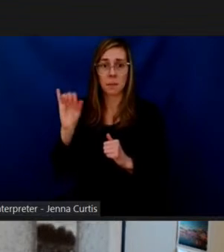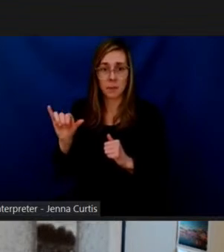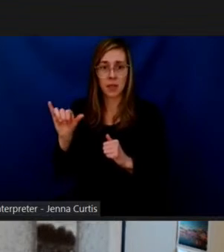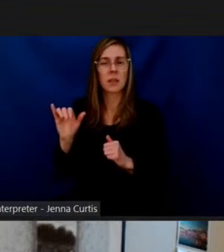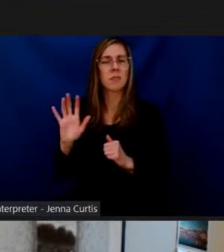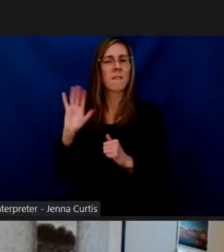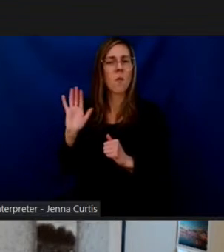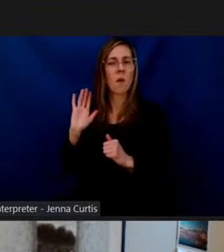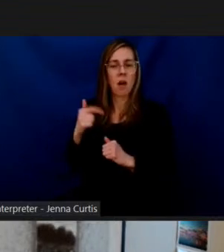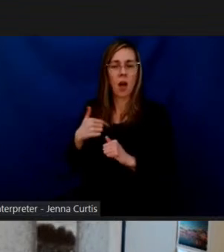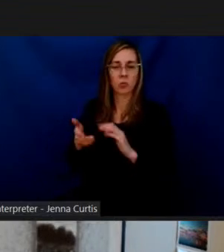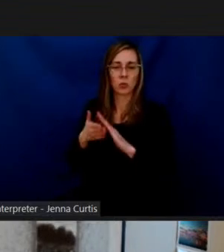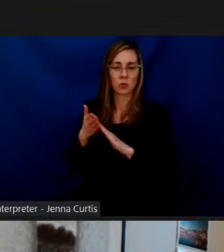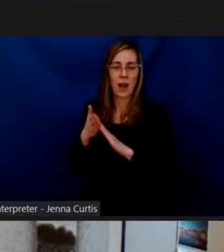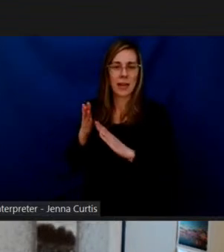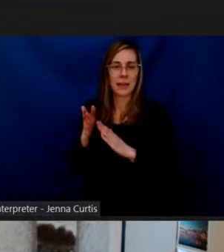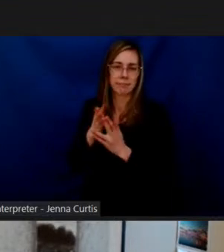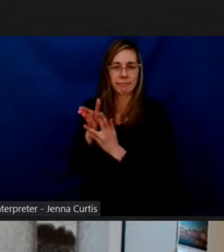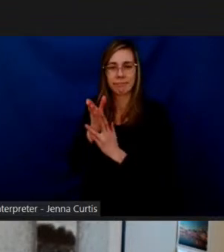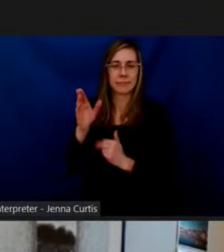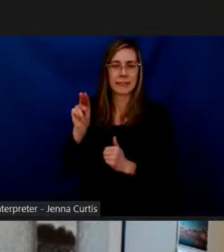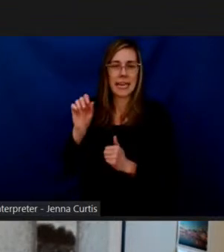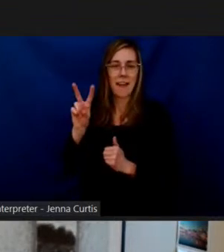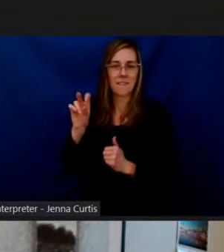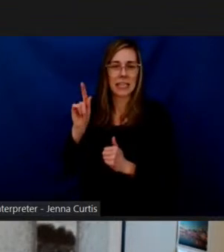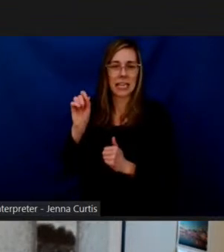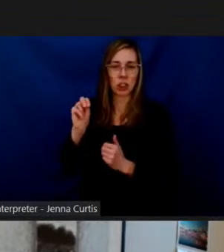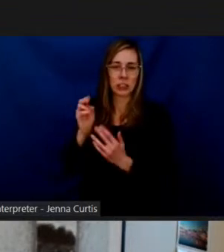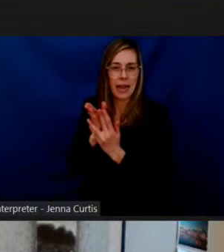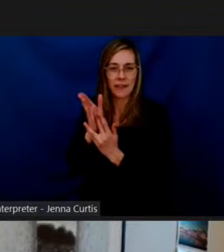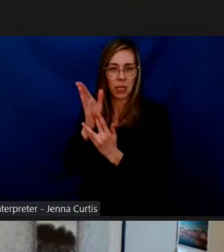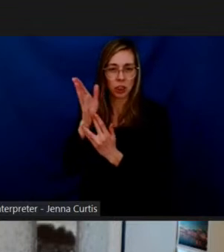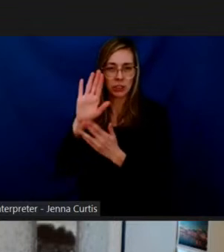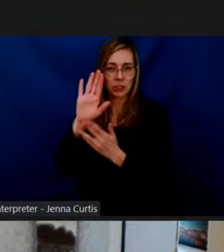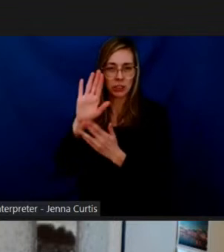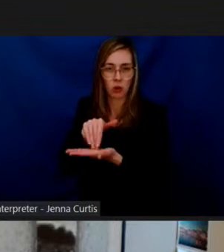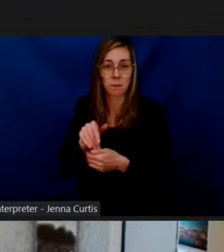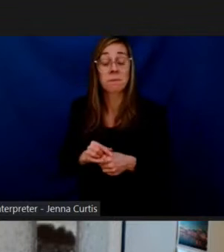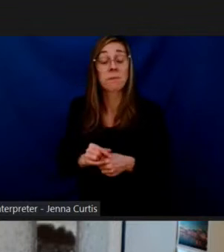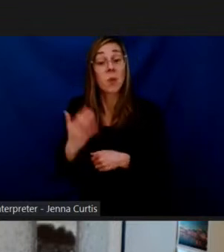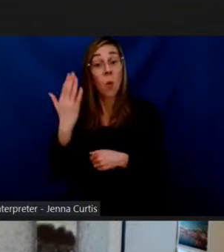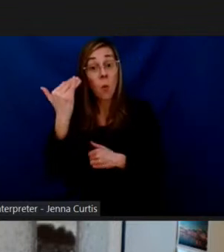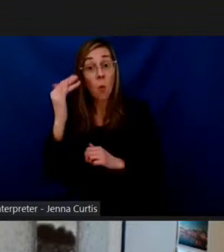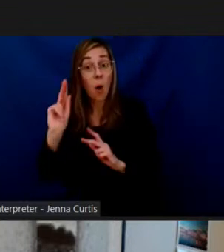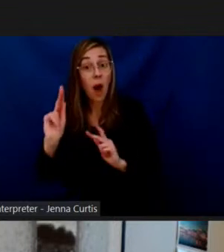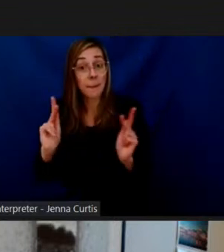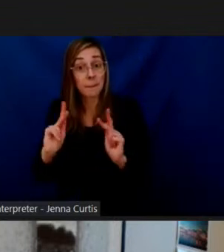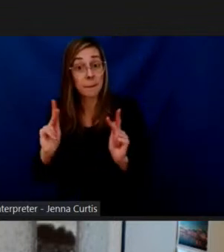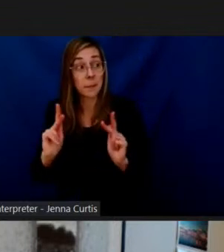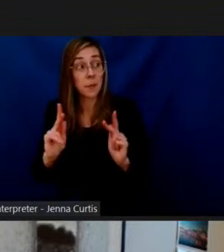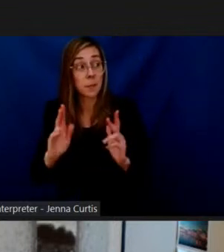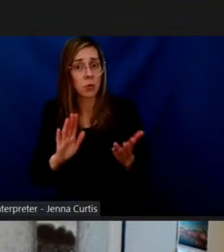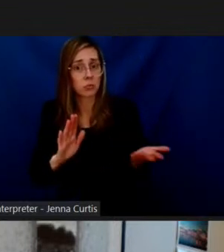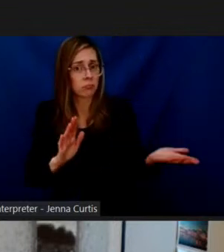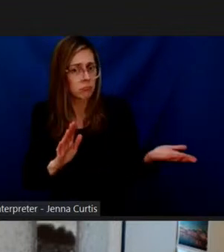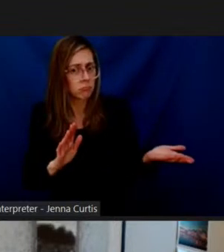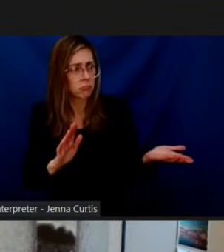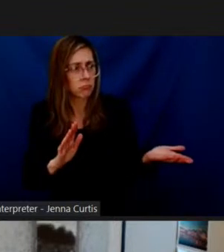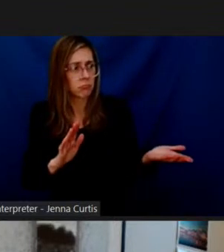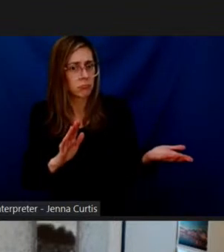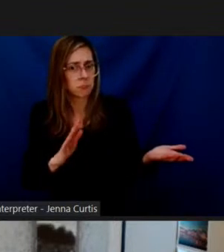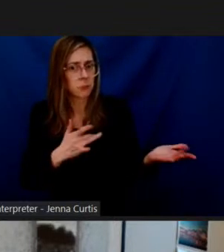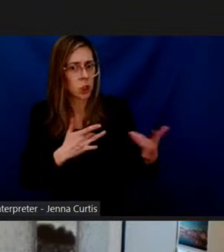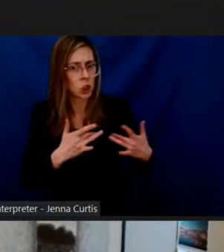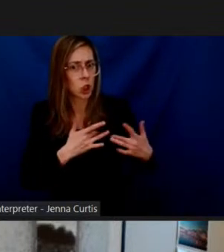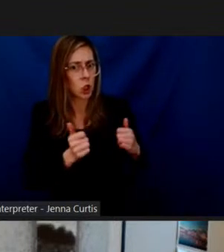the public has an issue with shelters is not necessarily the people who live there, it's all the other stuff that goes